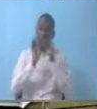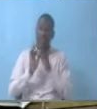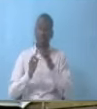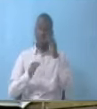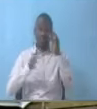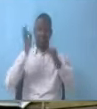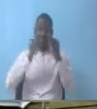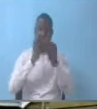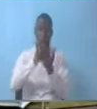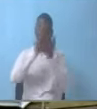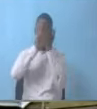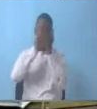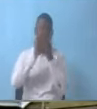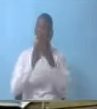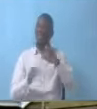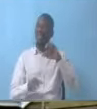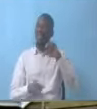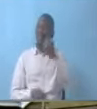that,